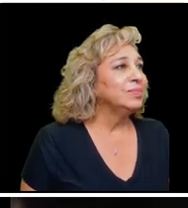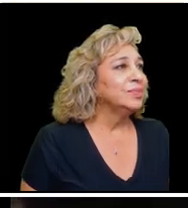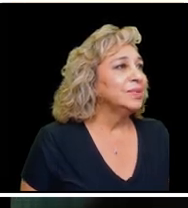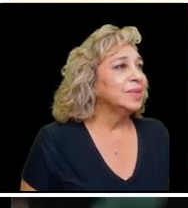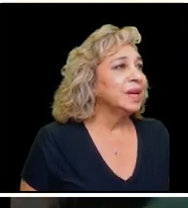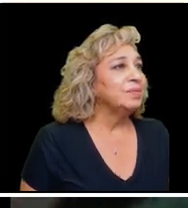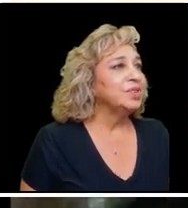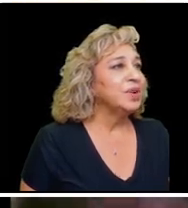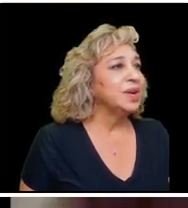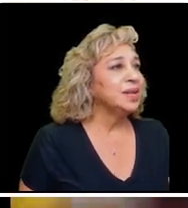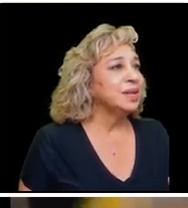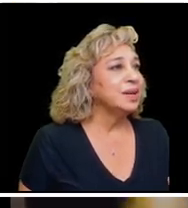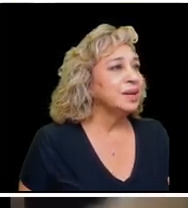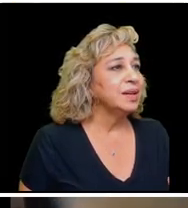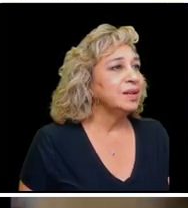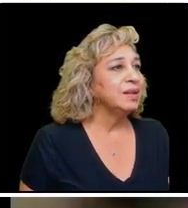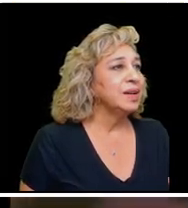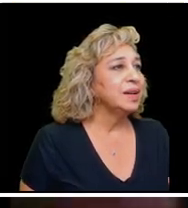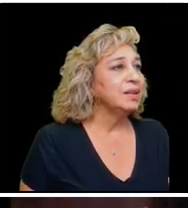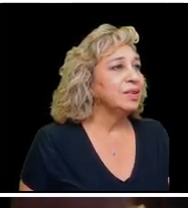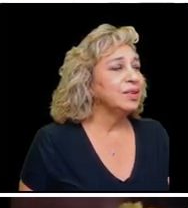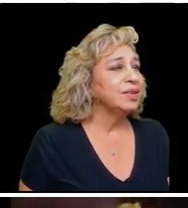I'm trying